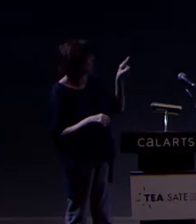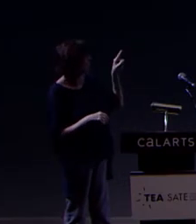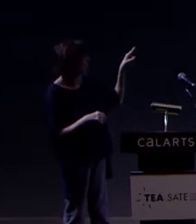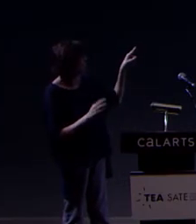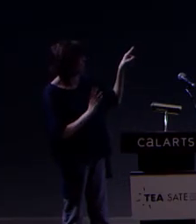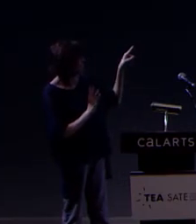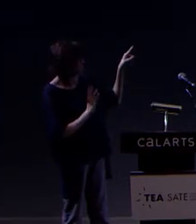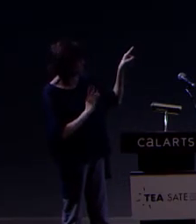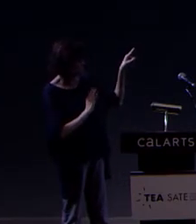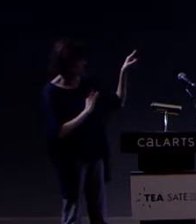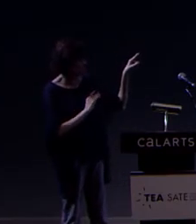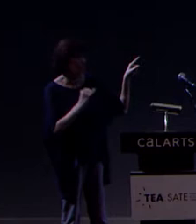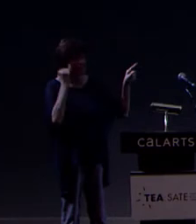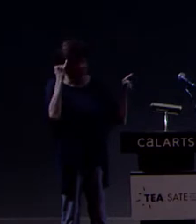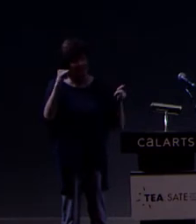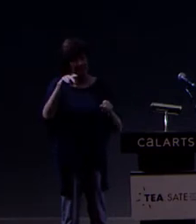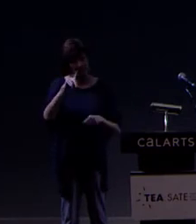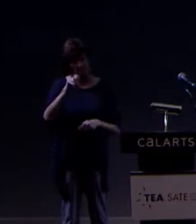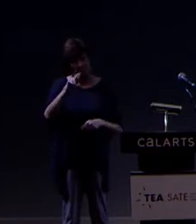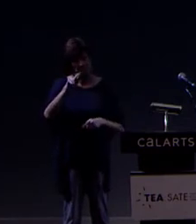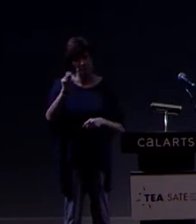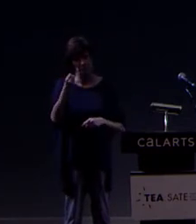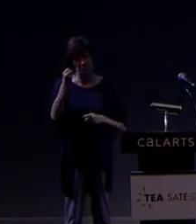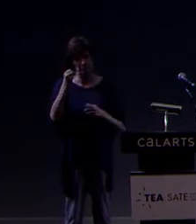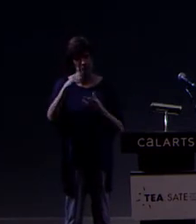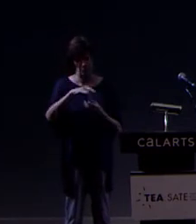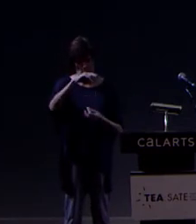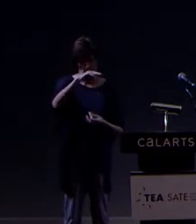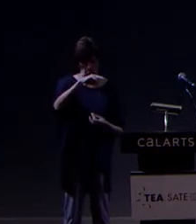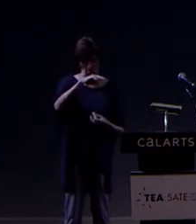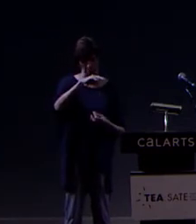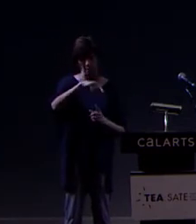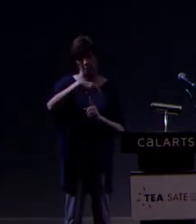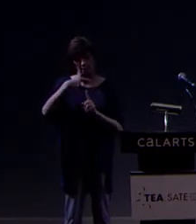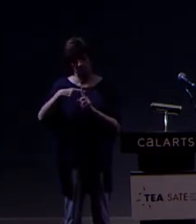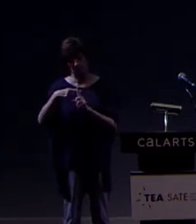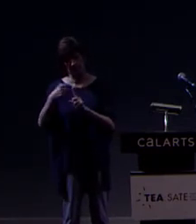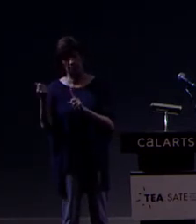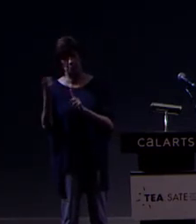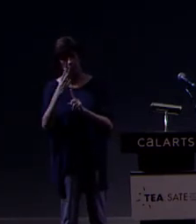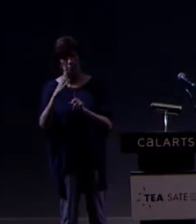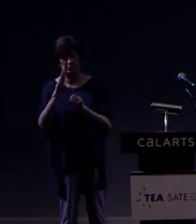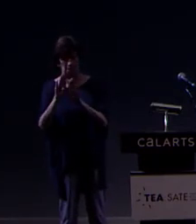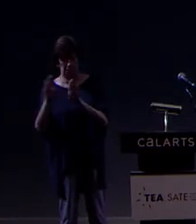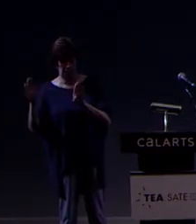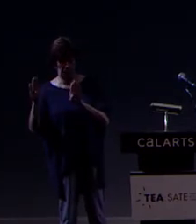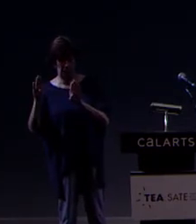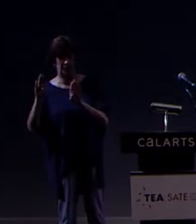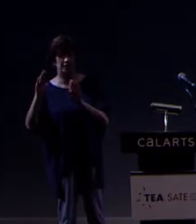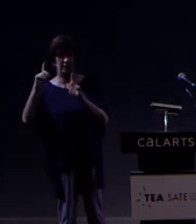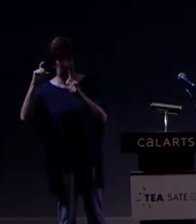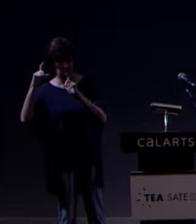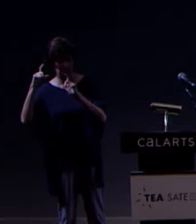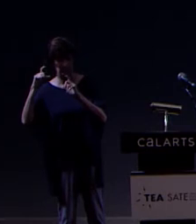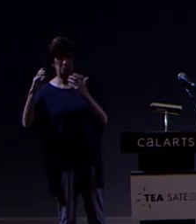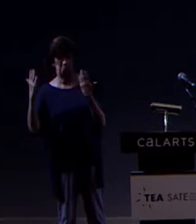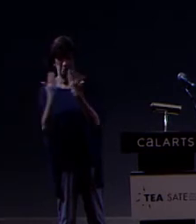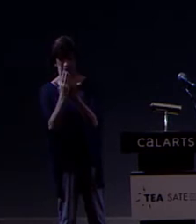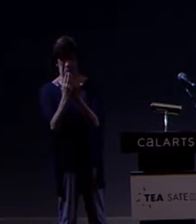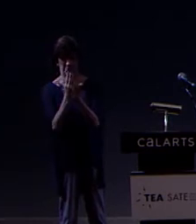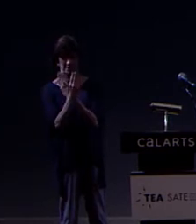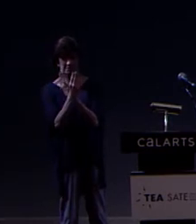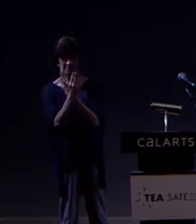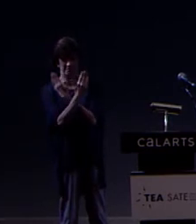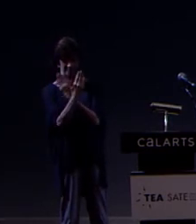update to the idea of Pepper's ghost because it combines both Pepper's ghost and the multiplane camera to create a multiplane Pepper's ghost. And I think